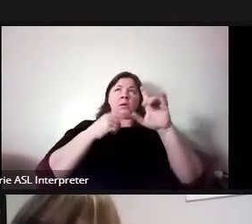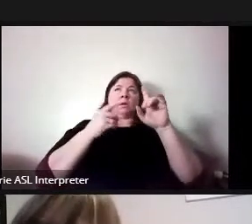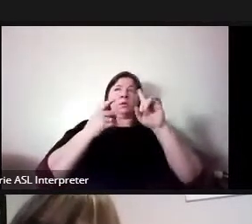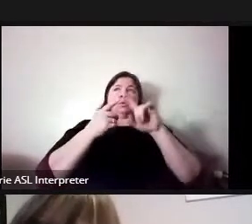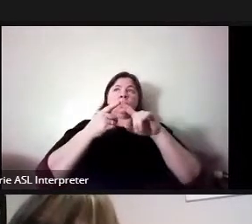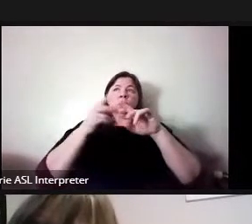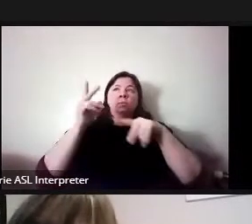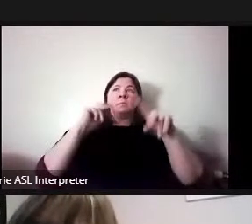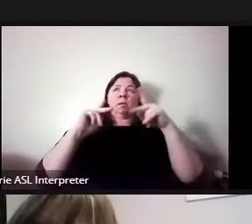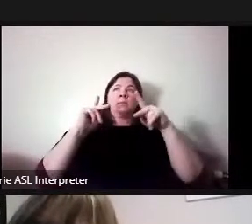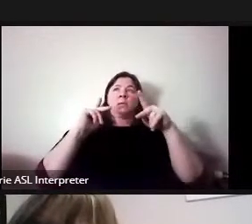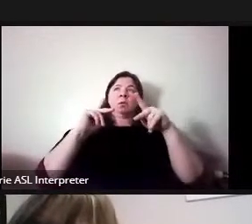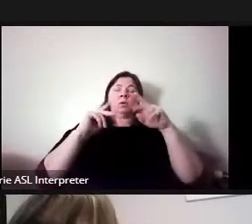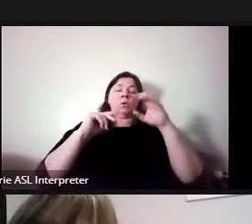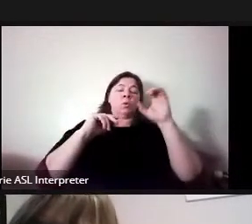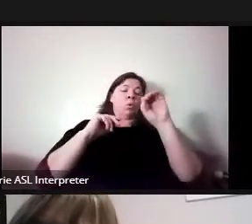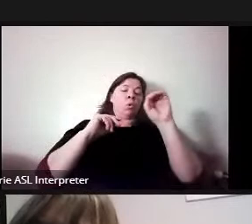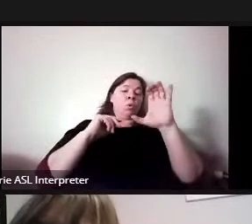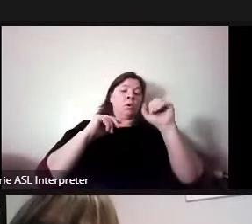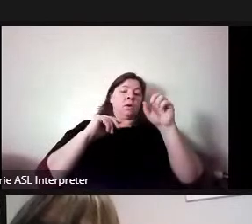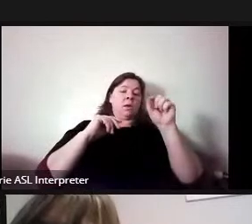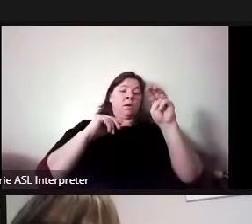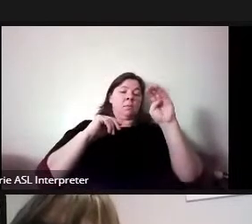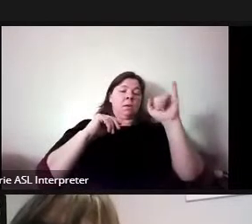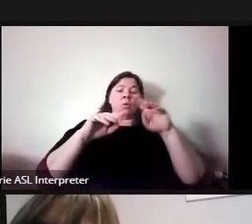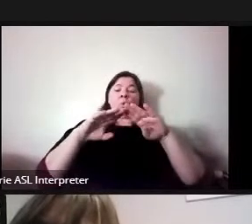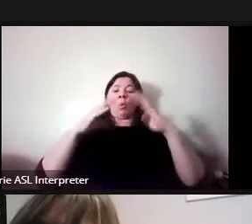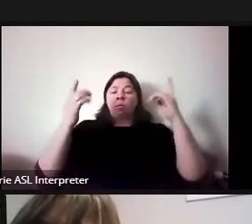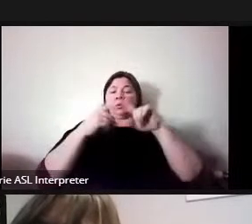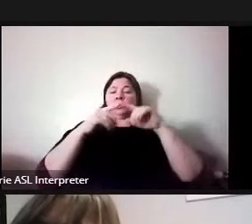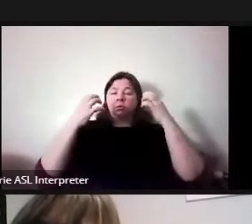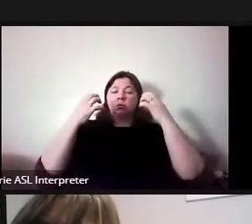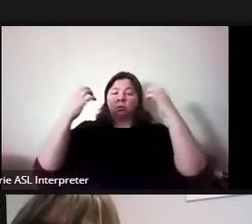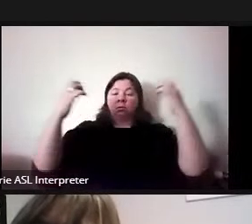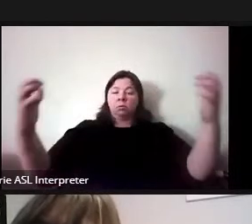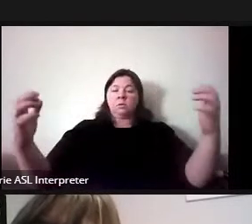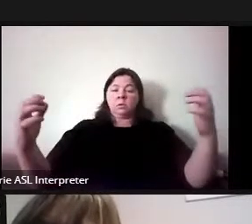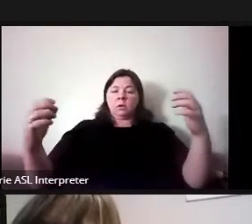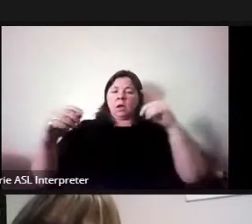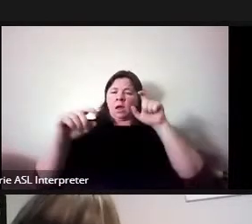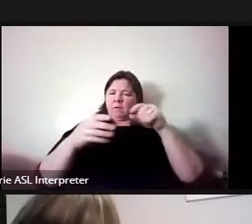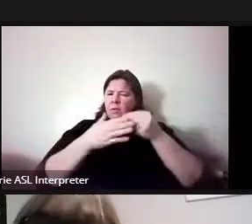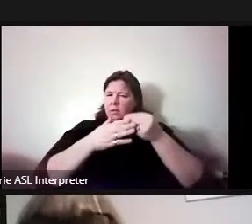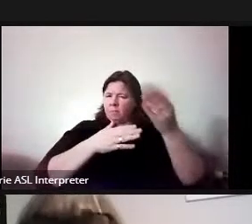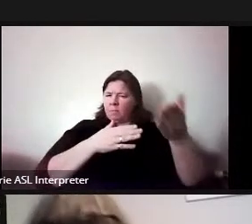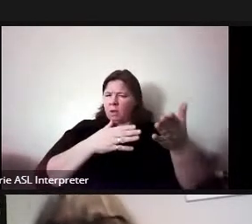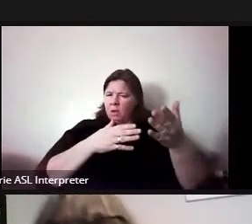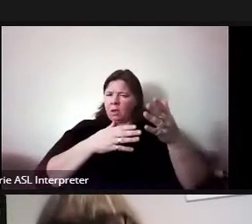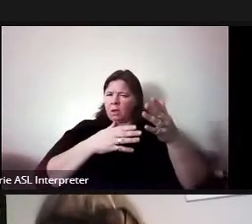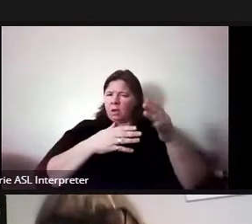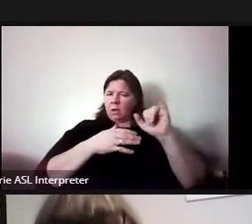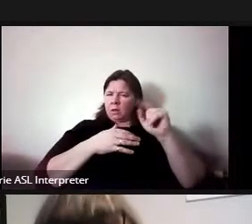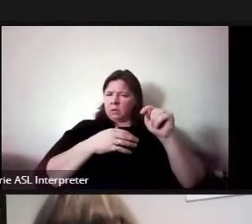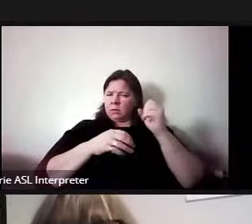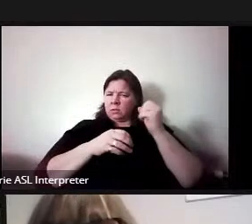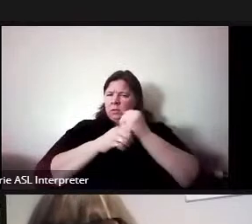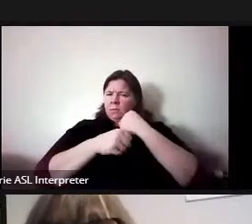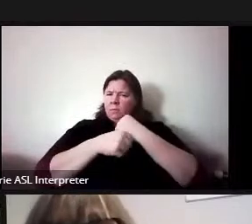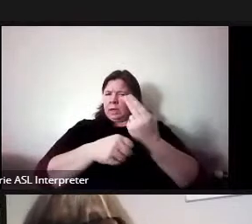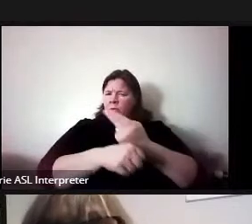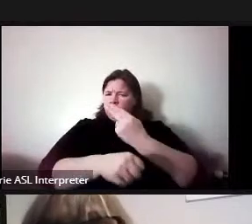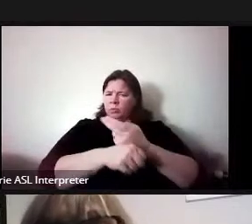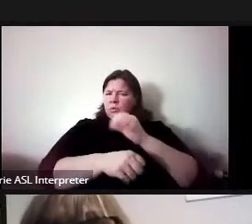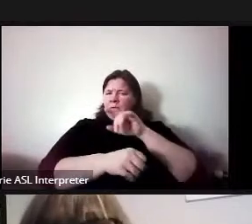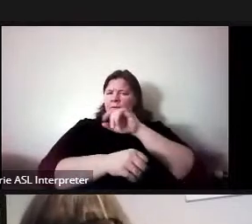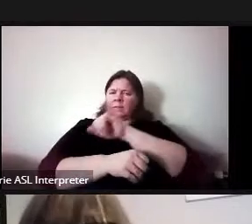traders. After the Academy will be launched for public, do they have to buy or purchase it to make use of it?